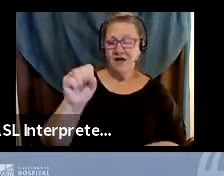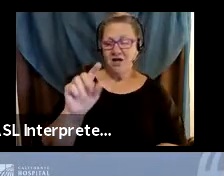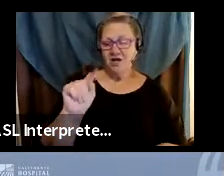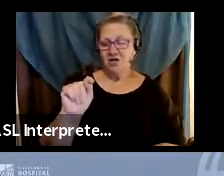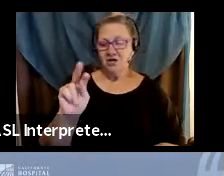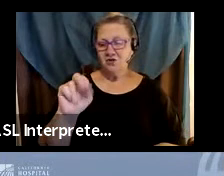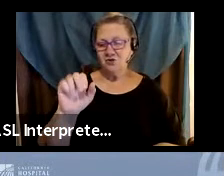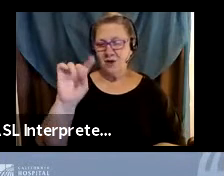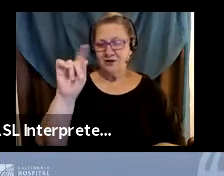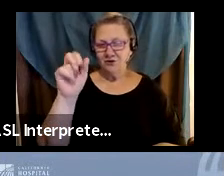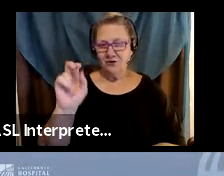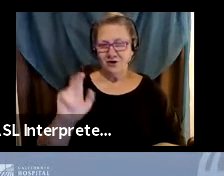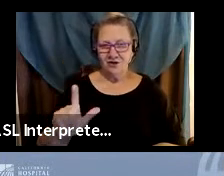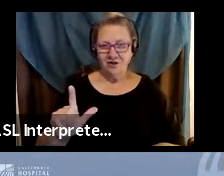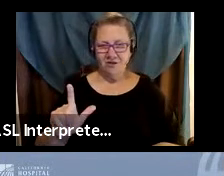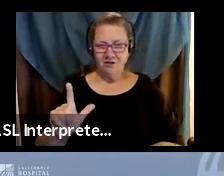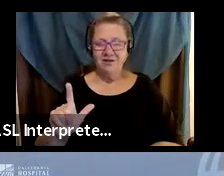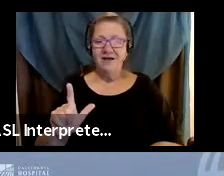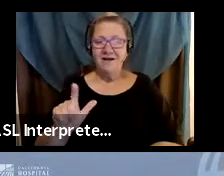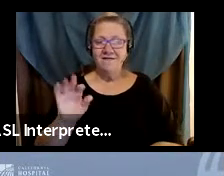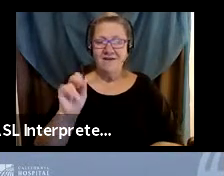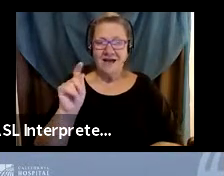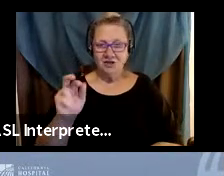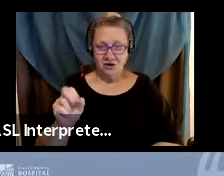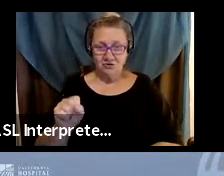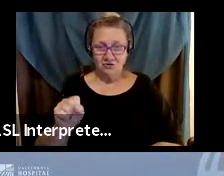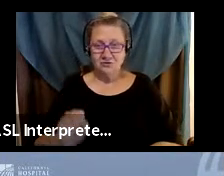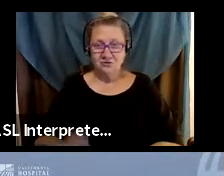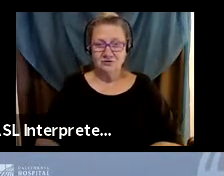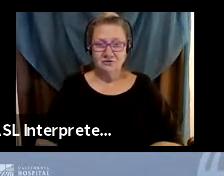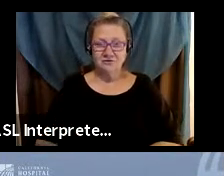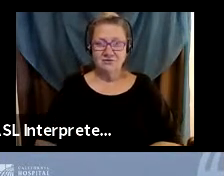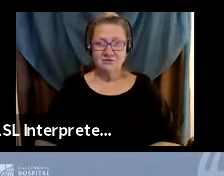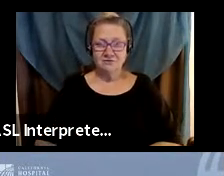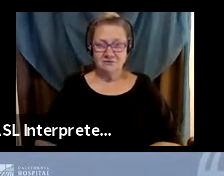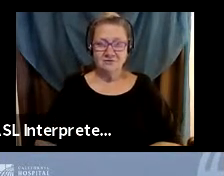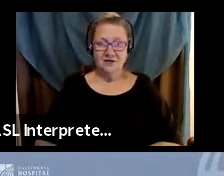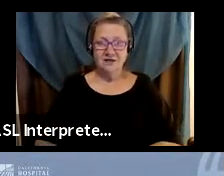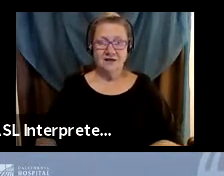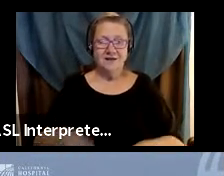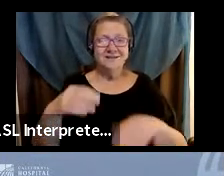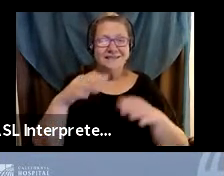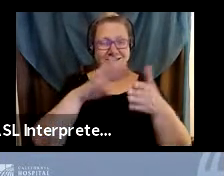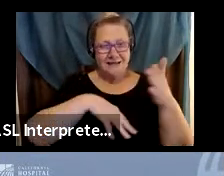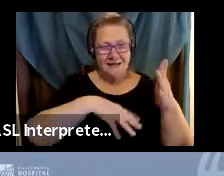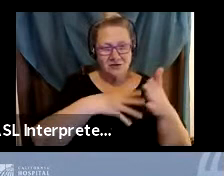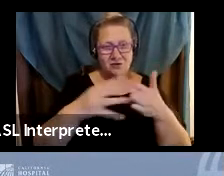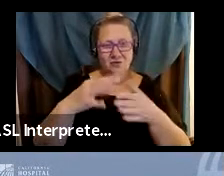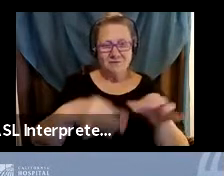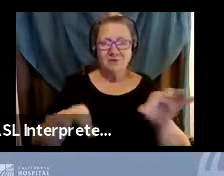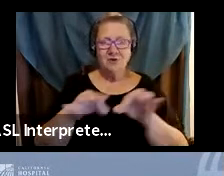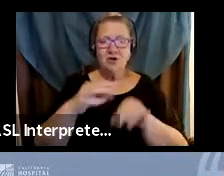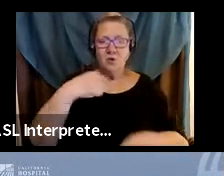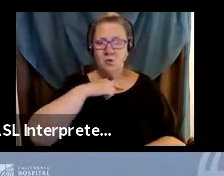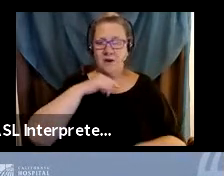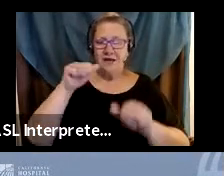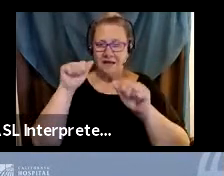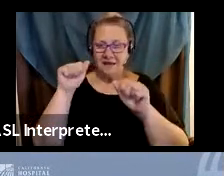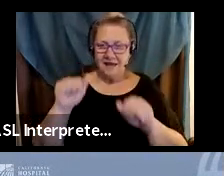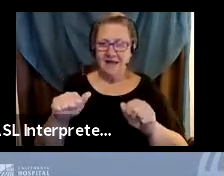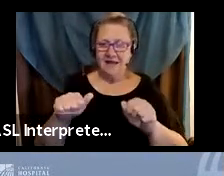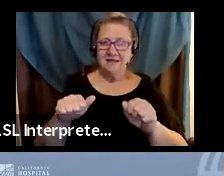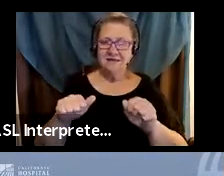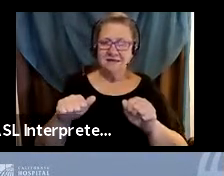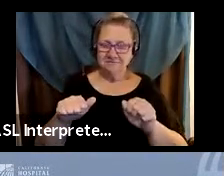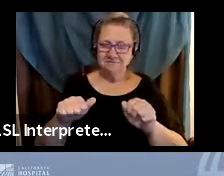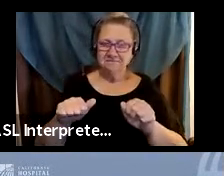right? We can designate vaccine allocation proportional to disease burden, but if